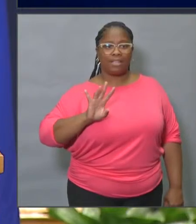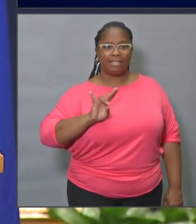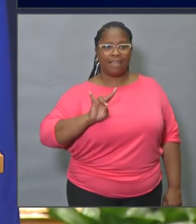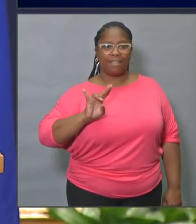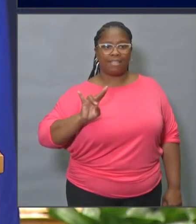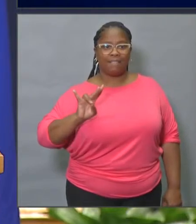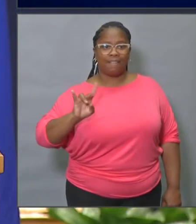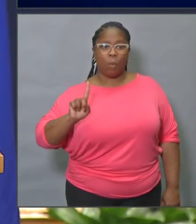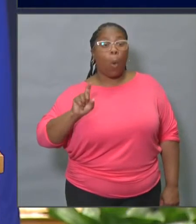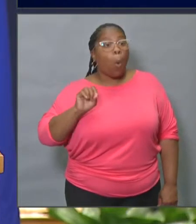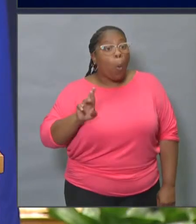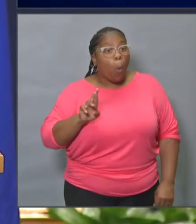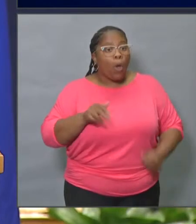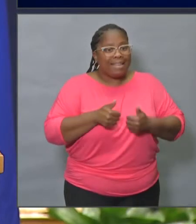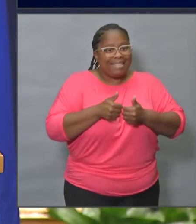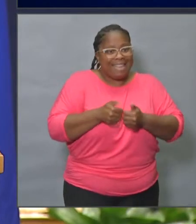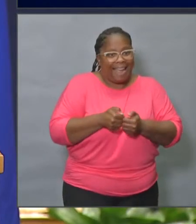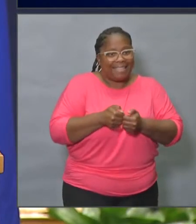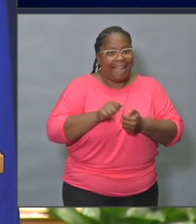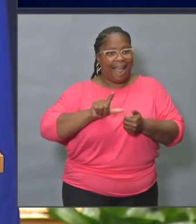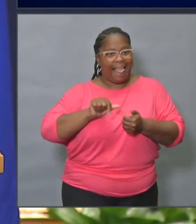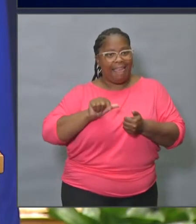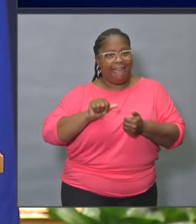1-800-854-7771 or texting LA to